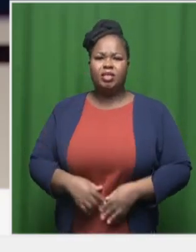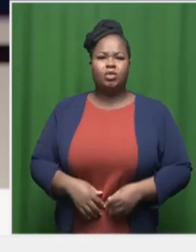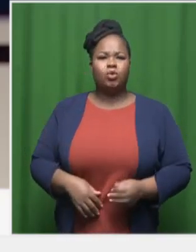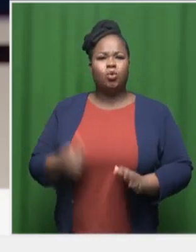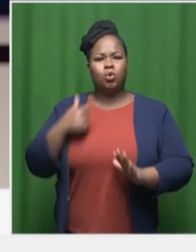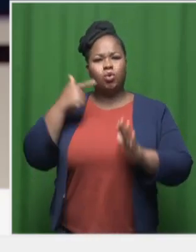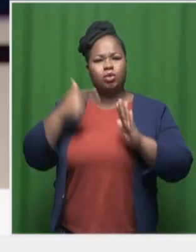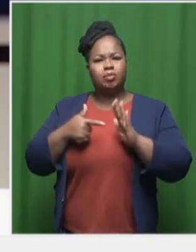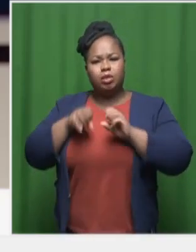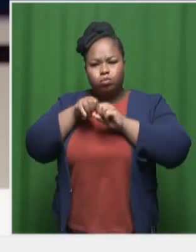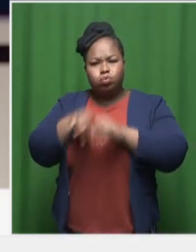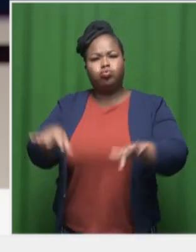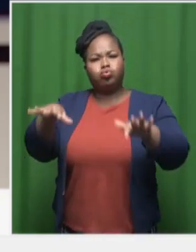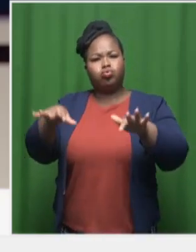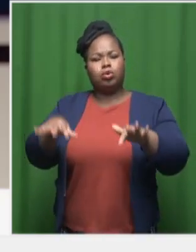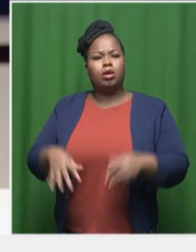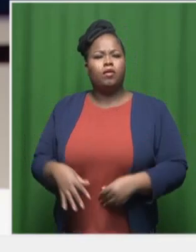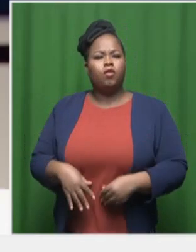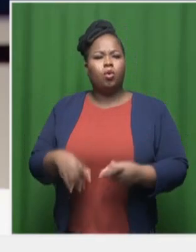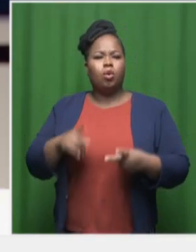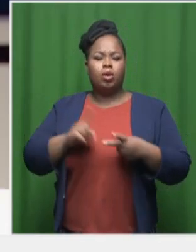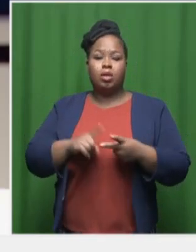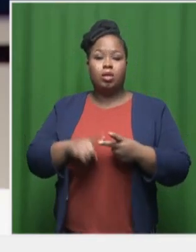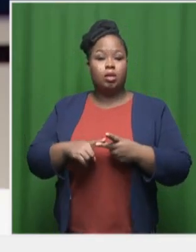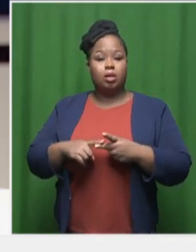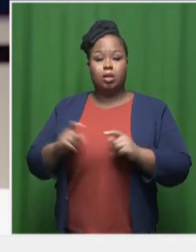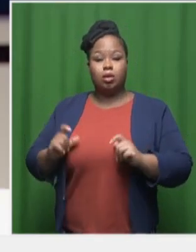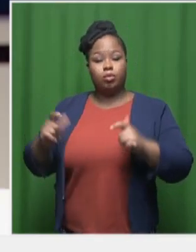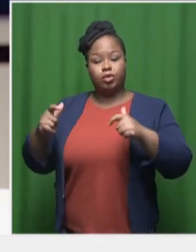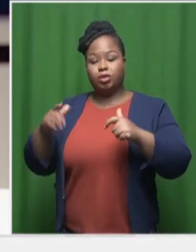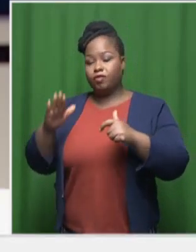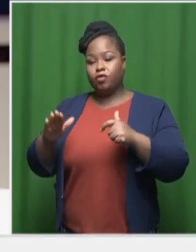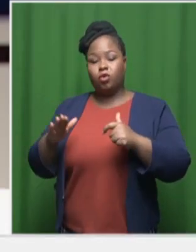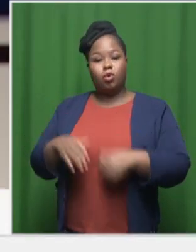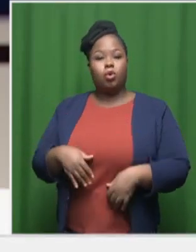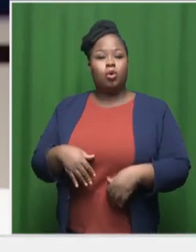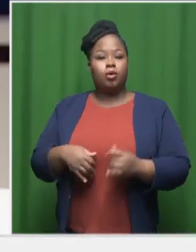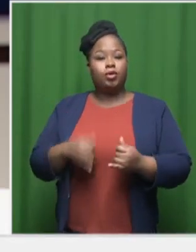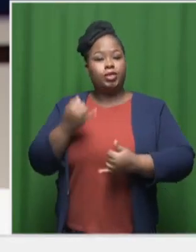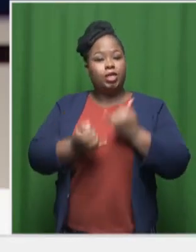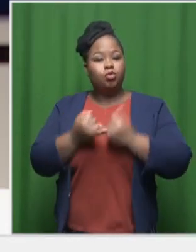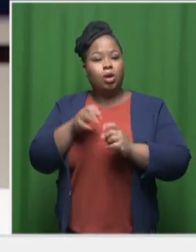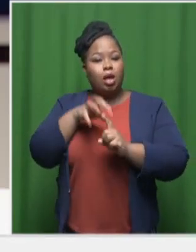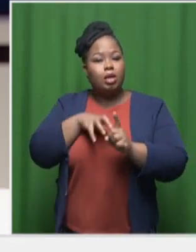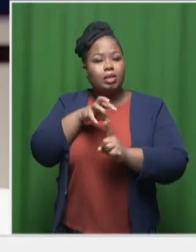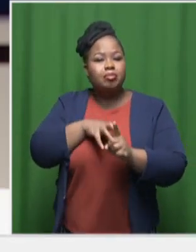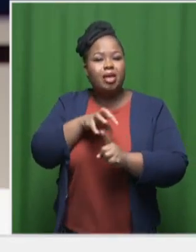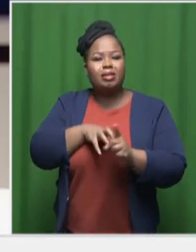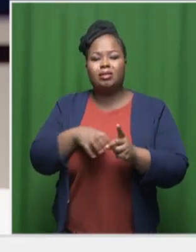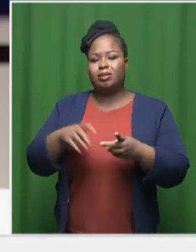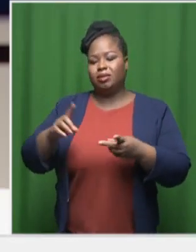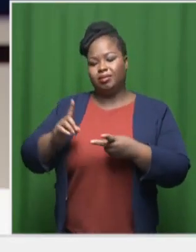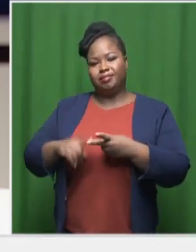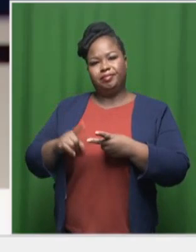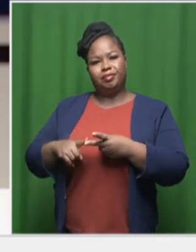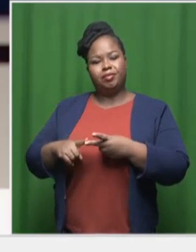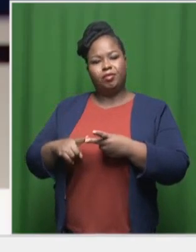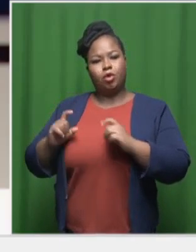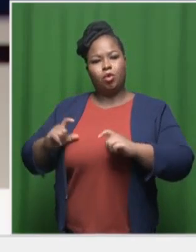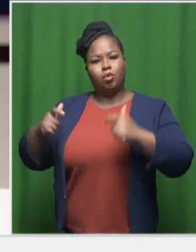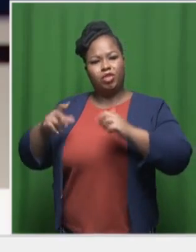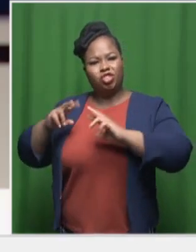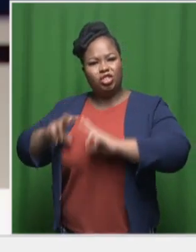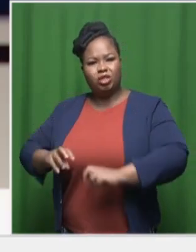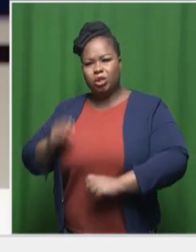spillage, we have had to deal with the commission on the sexual harassment, commission on